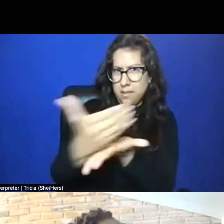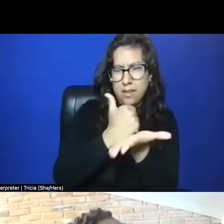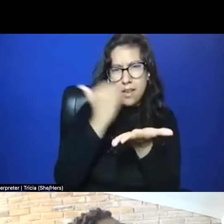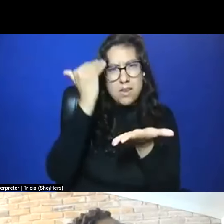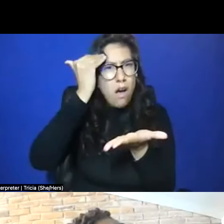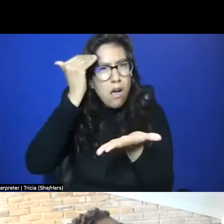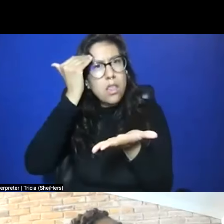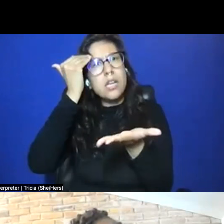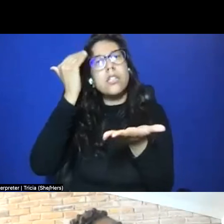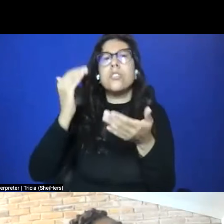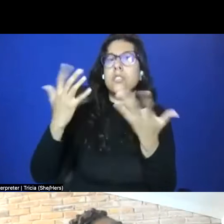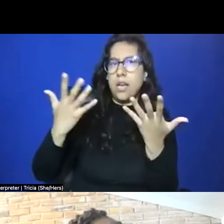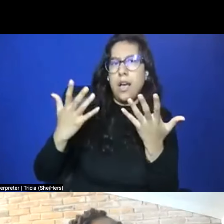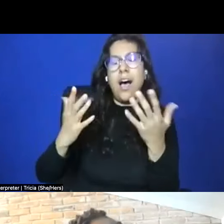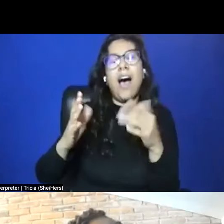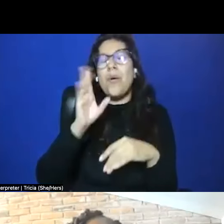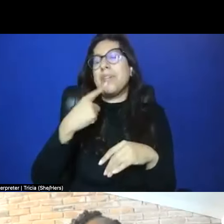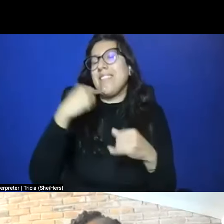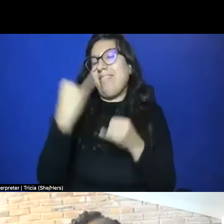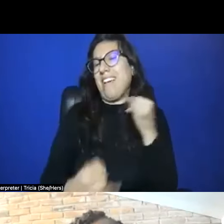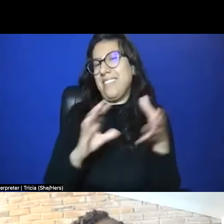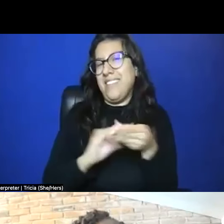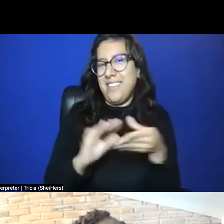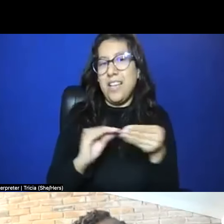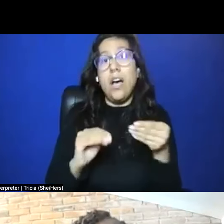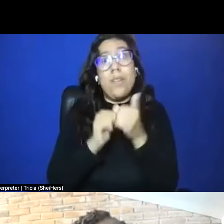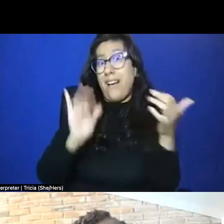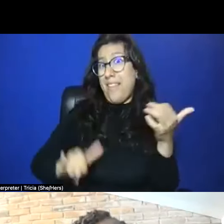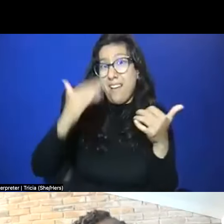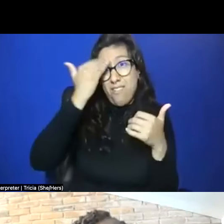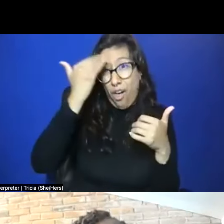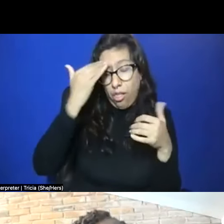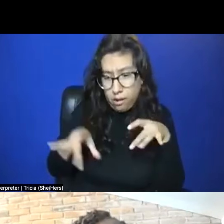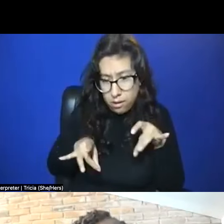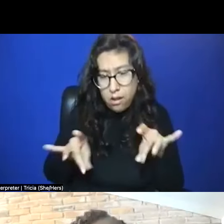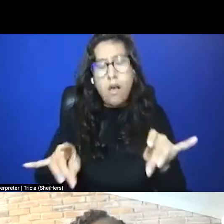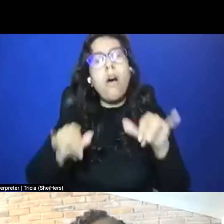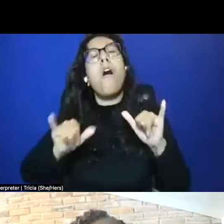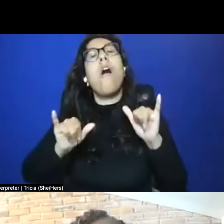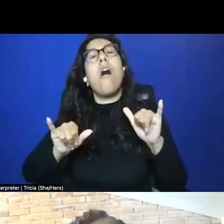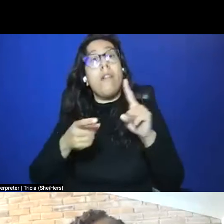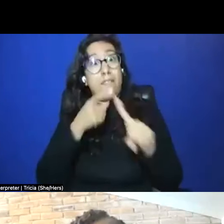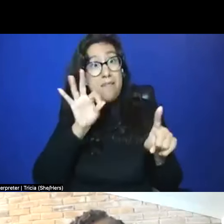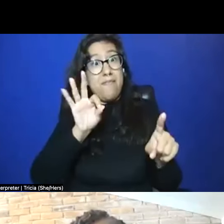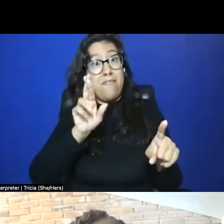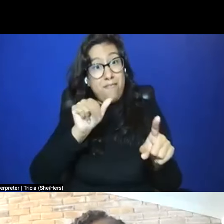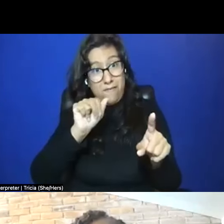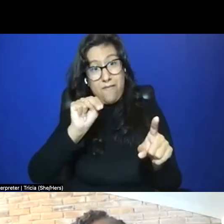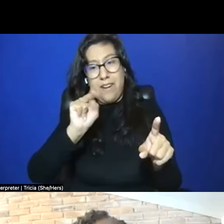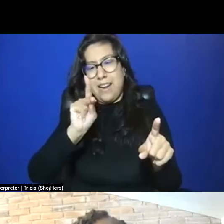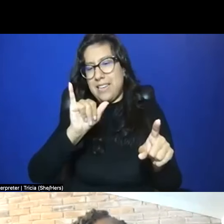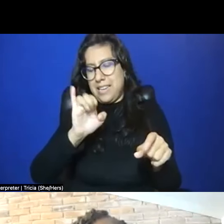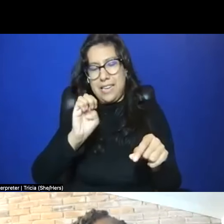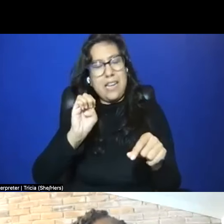really also will say before I shut up that without that knowledge that I was able to get from Frankie, I wouldn't have been able